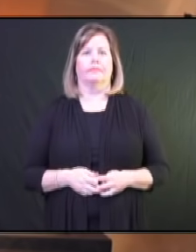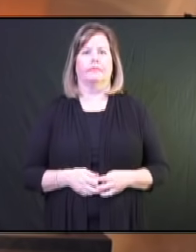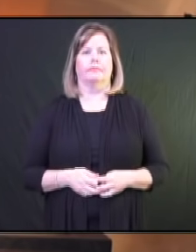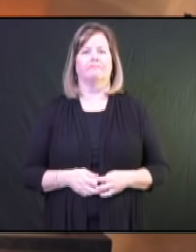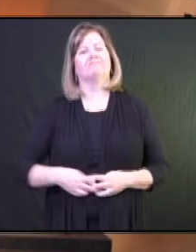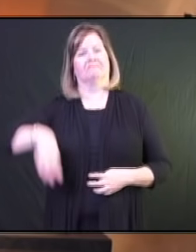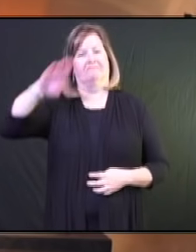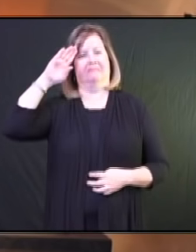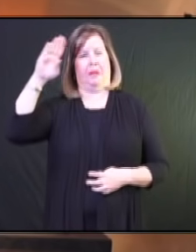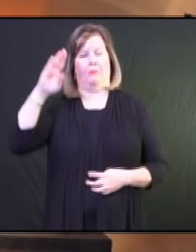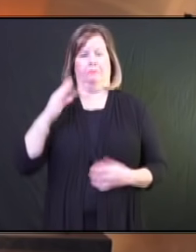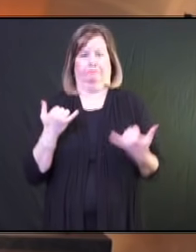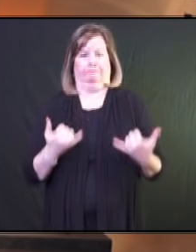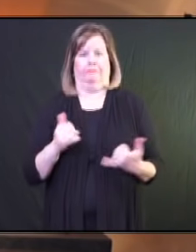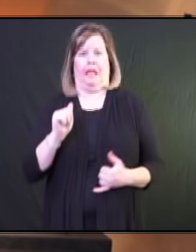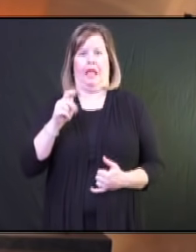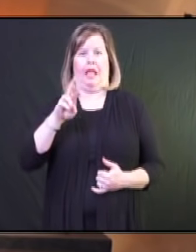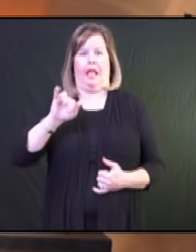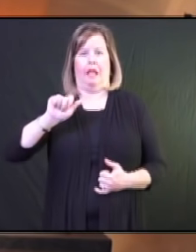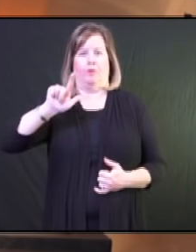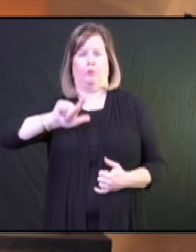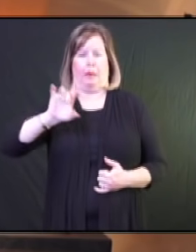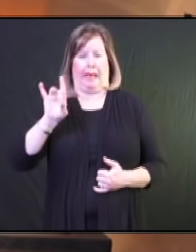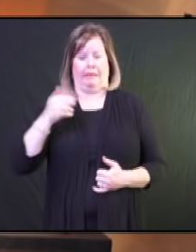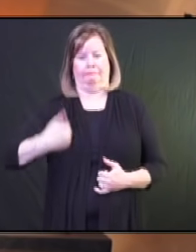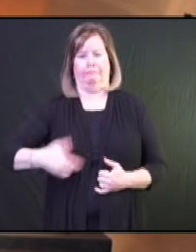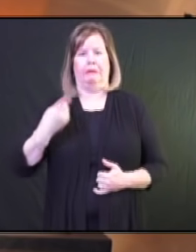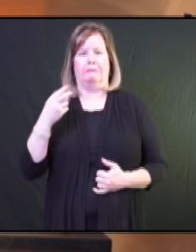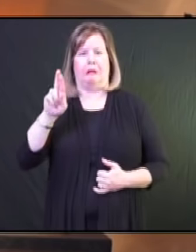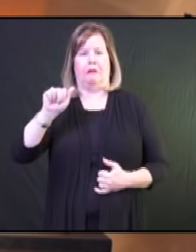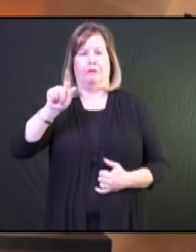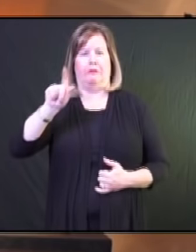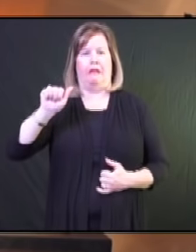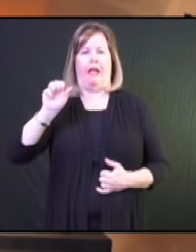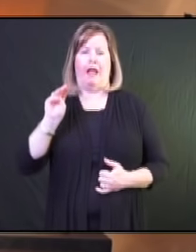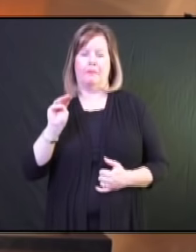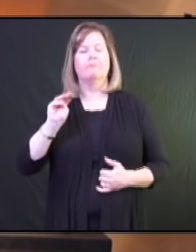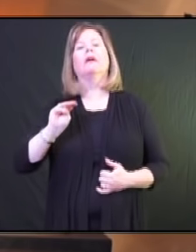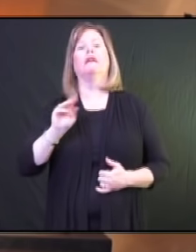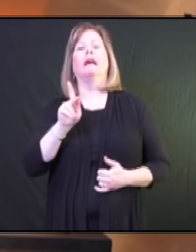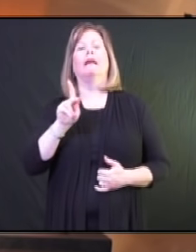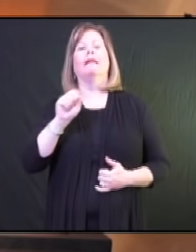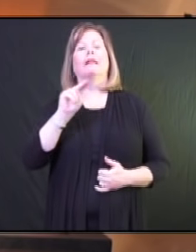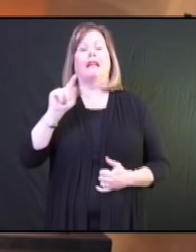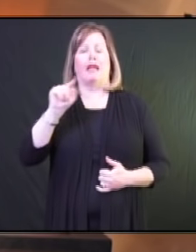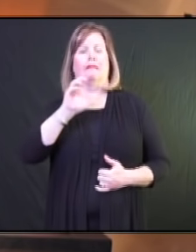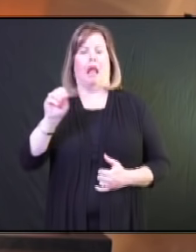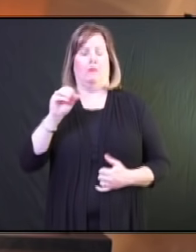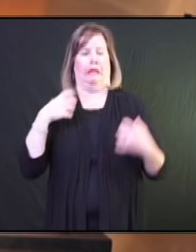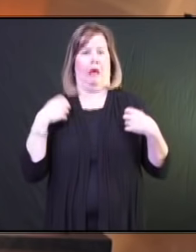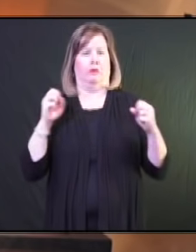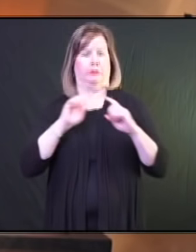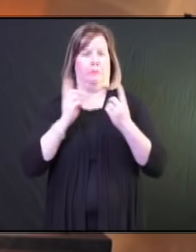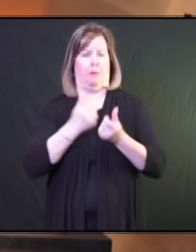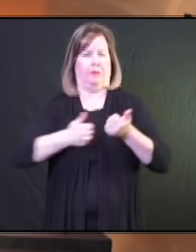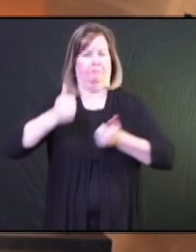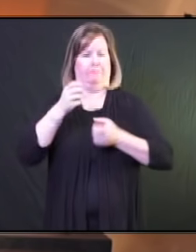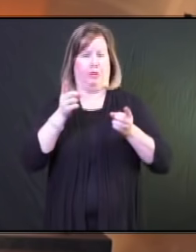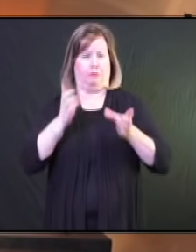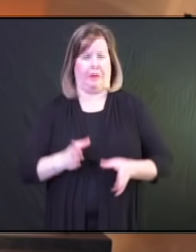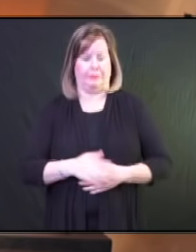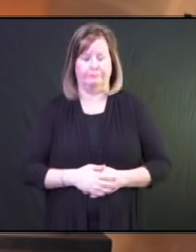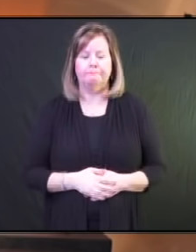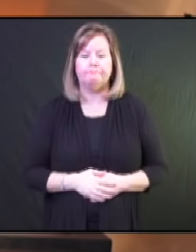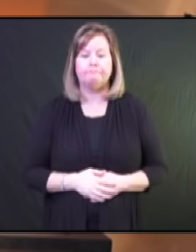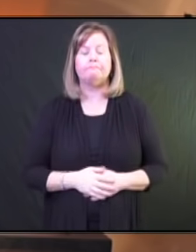Hello, everyone. It's April 28th. I'm Dr. Adam London, Director of the Kent County Health Department, here for today's COVID-19 update. The state of Michigan